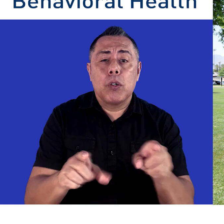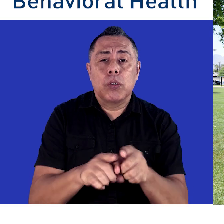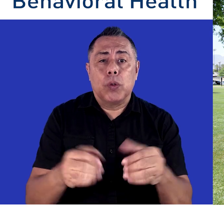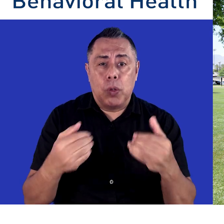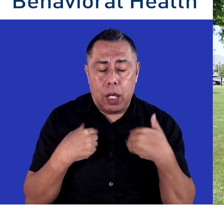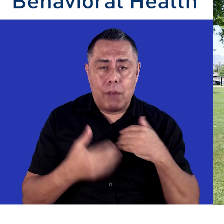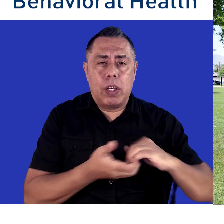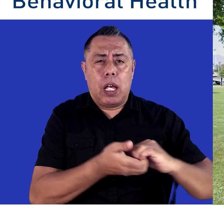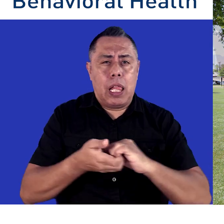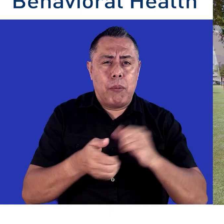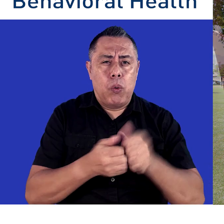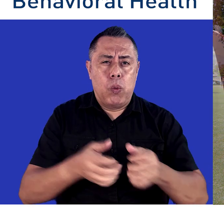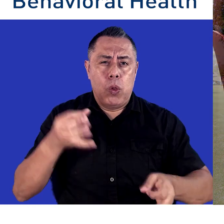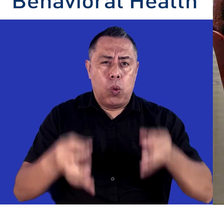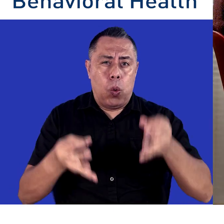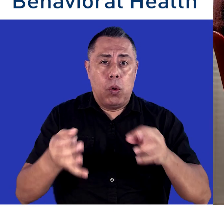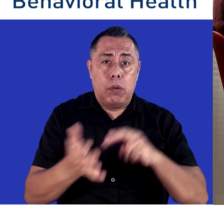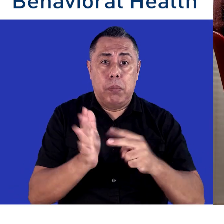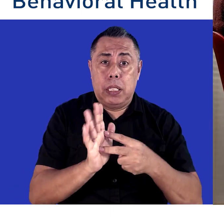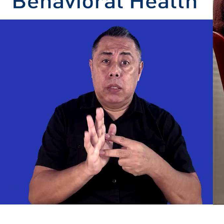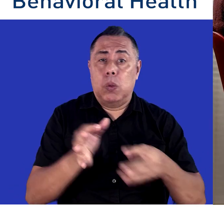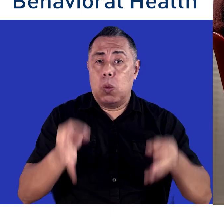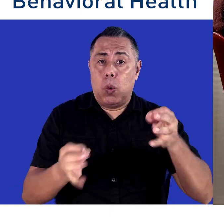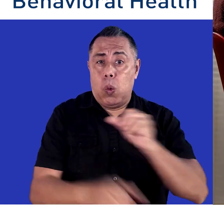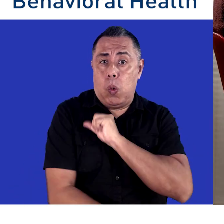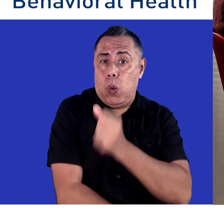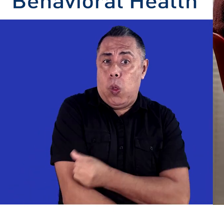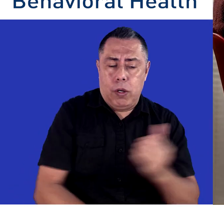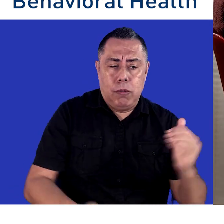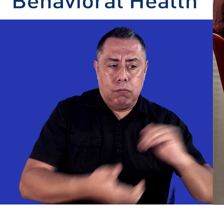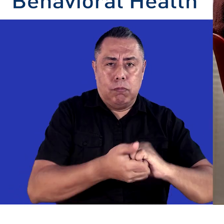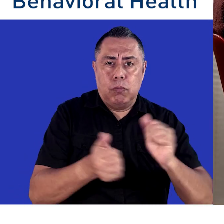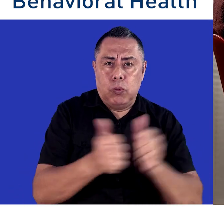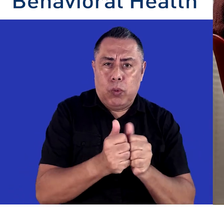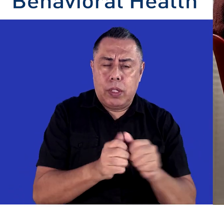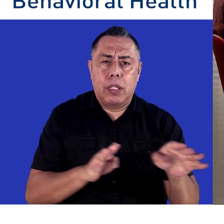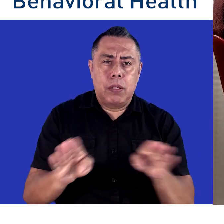which combine the authority of the court with a behavioral health treatment plan.